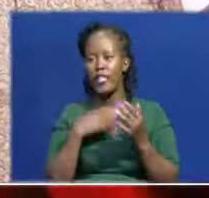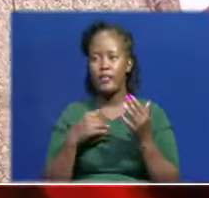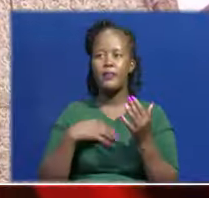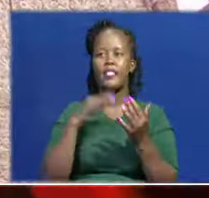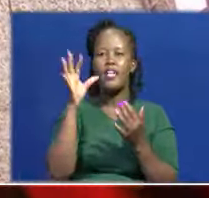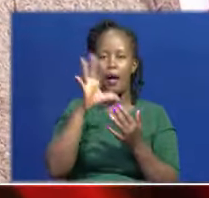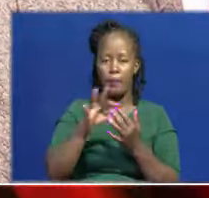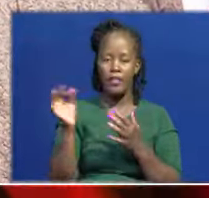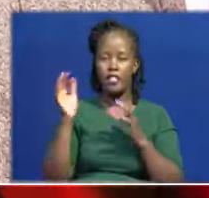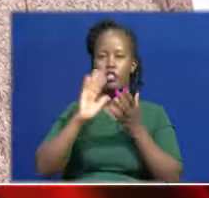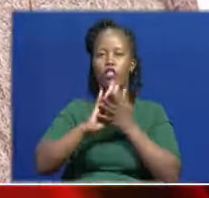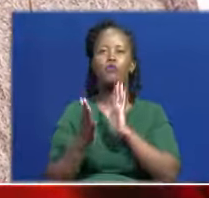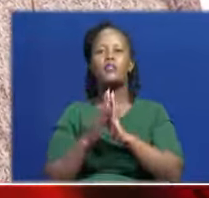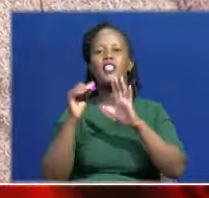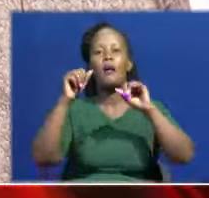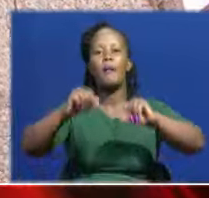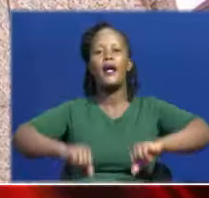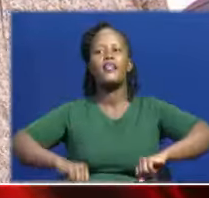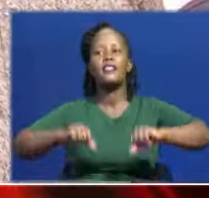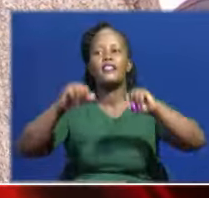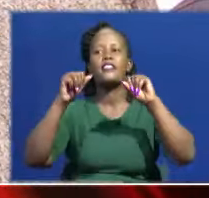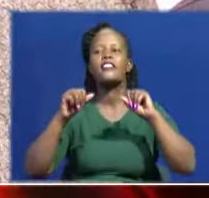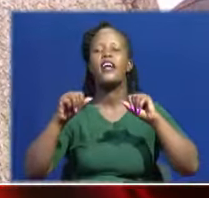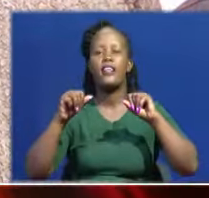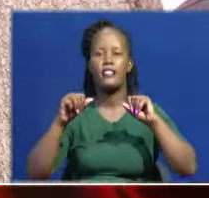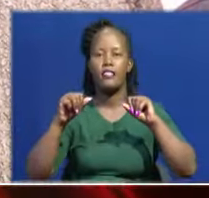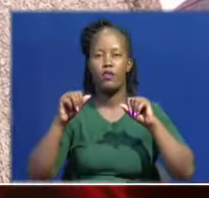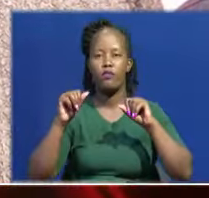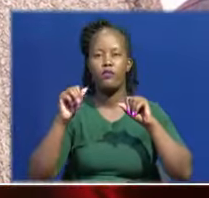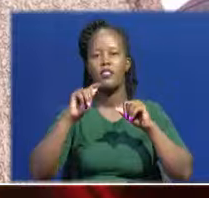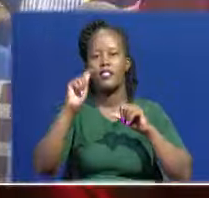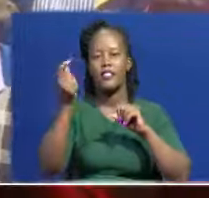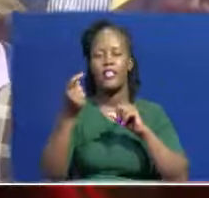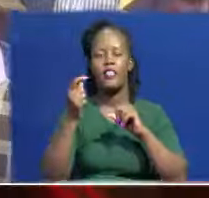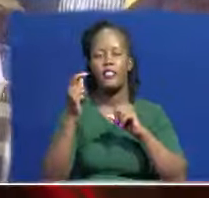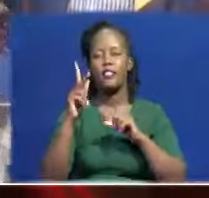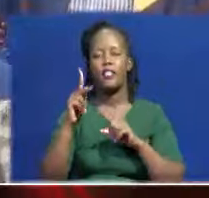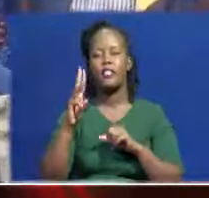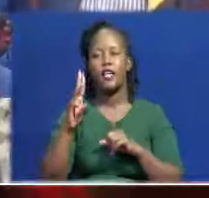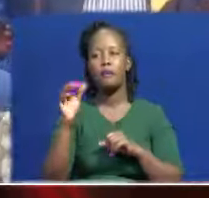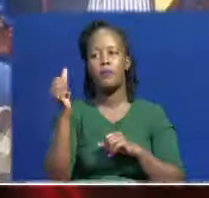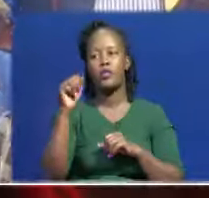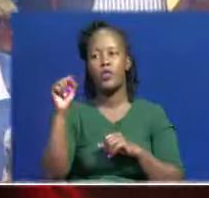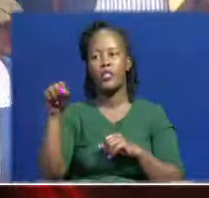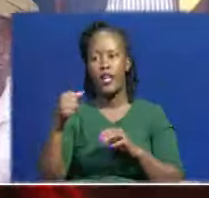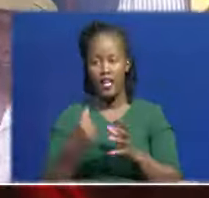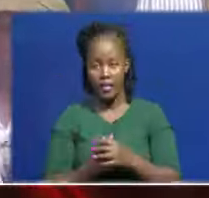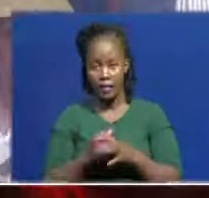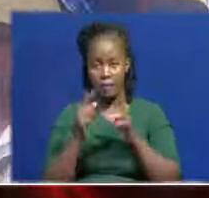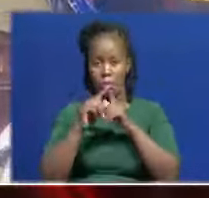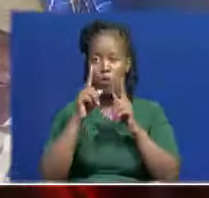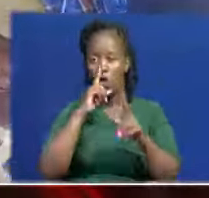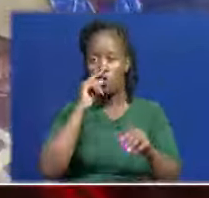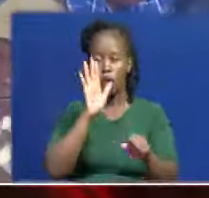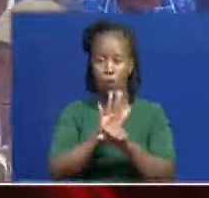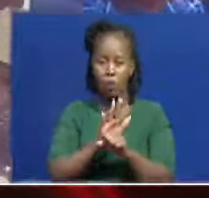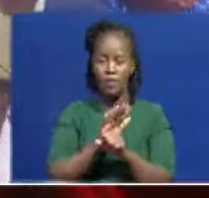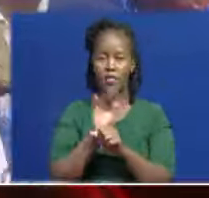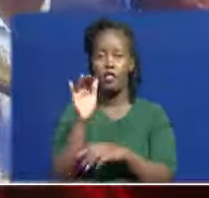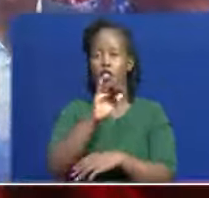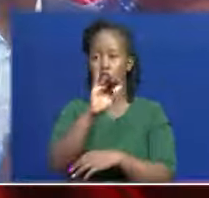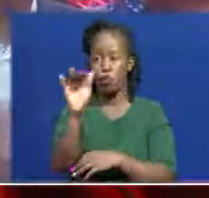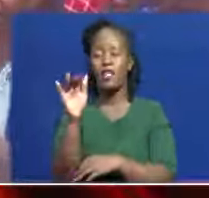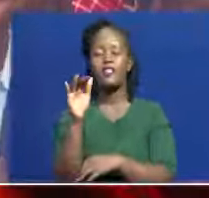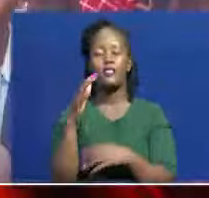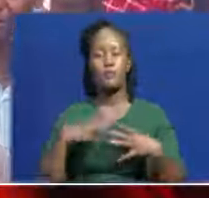kuwa mwenyekiti wa halmashauri ya Kenya Wildlife Services. They also promised to rally the locals to support